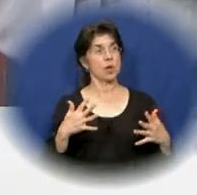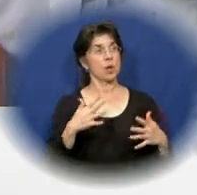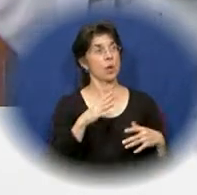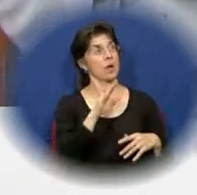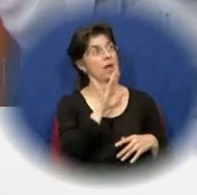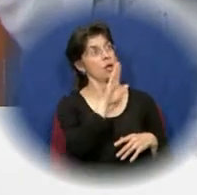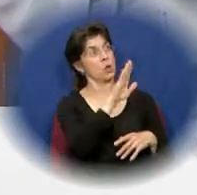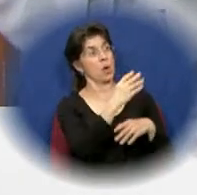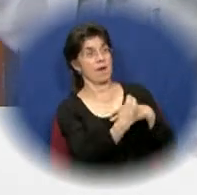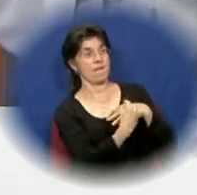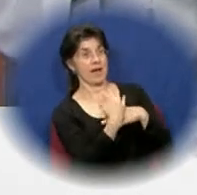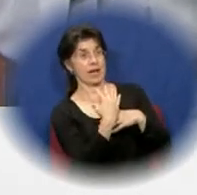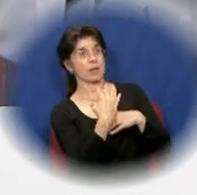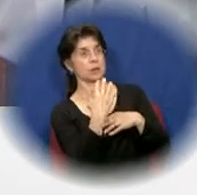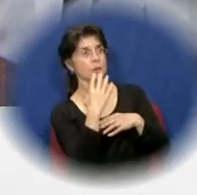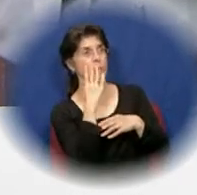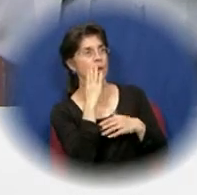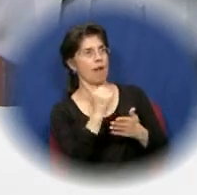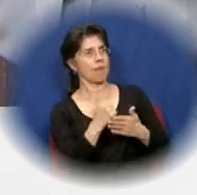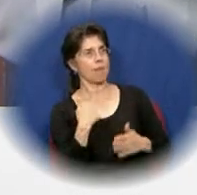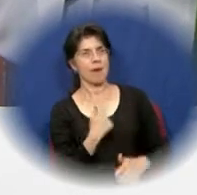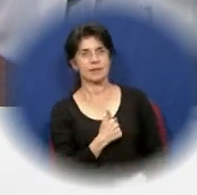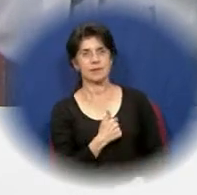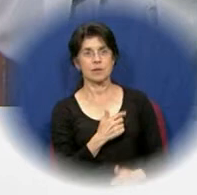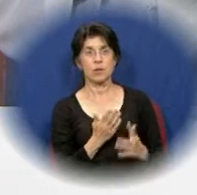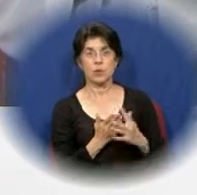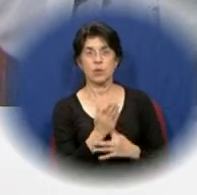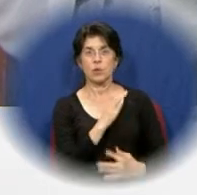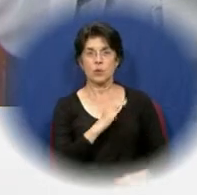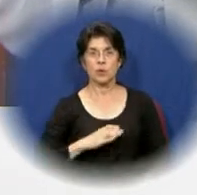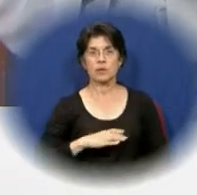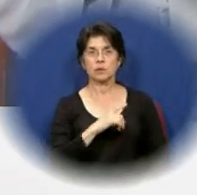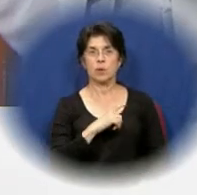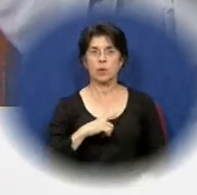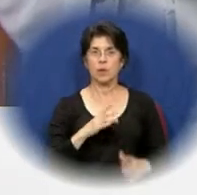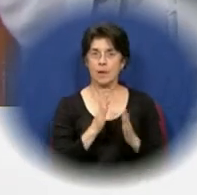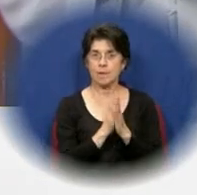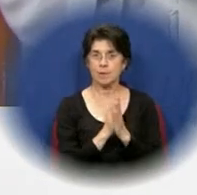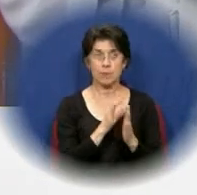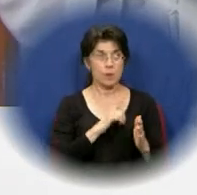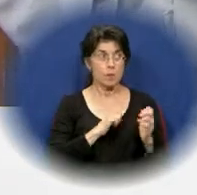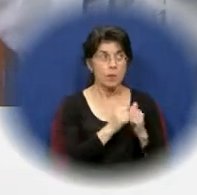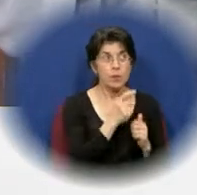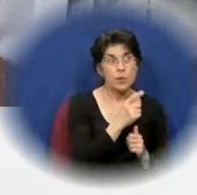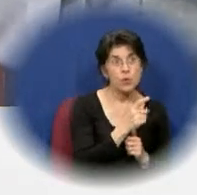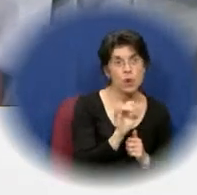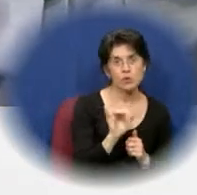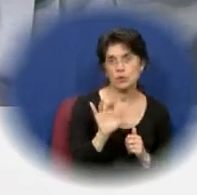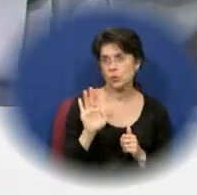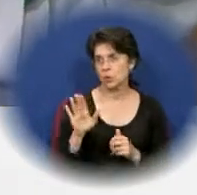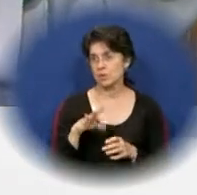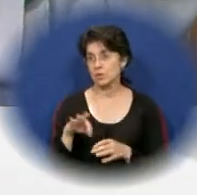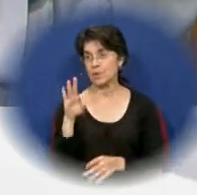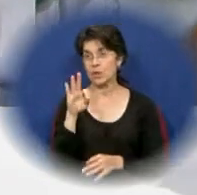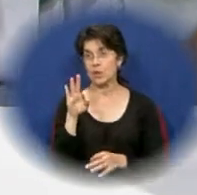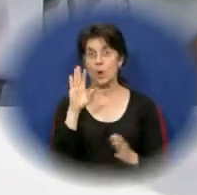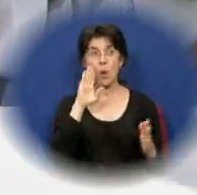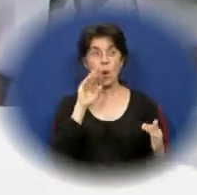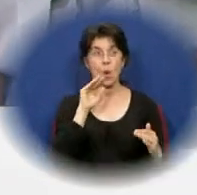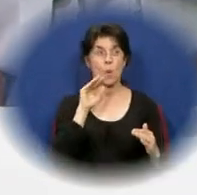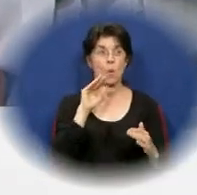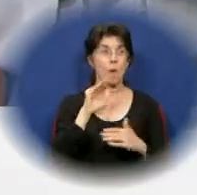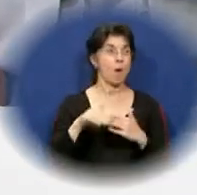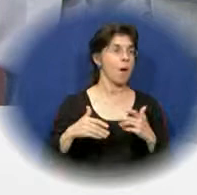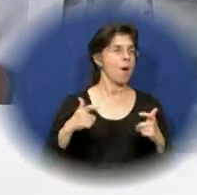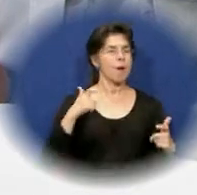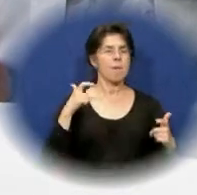may always prevail in us. Through Christ our Lord. Amen. The Lord be with you. And with your spirit. May Almighty God bless you, the